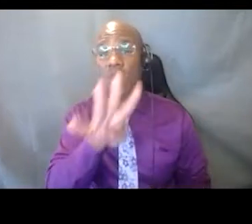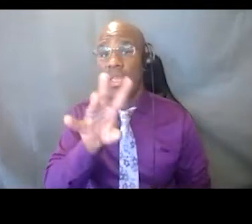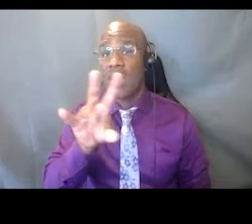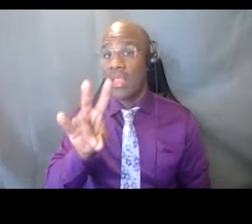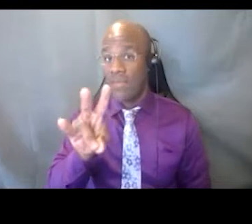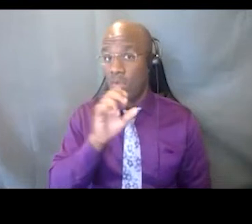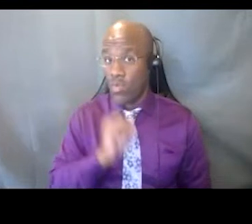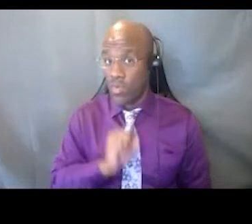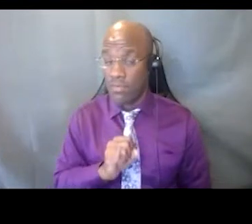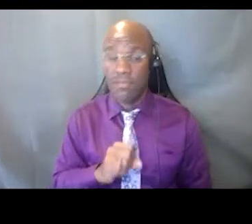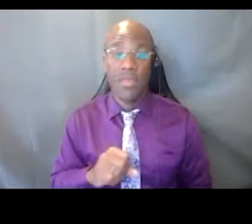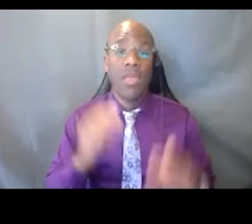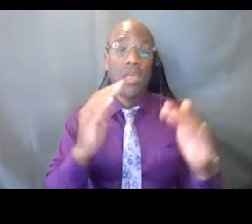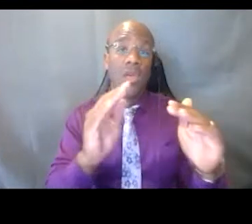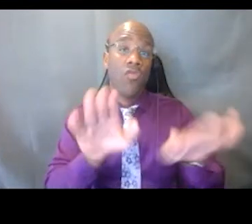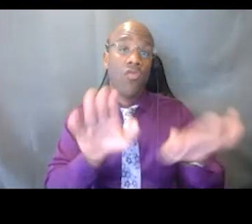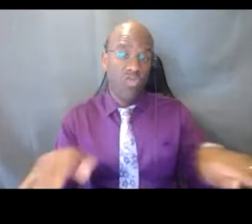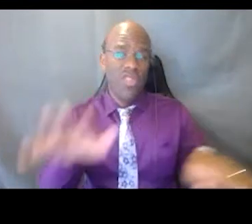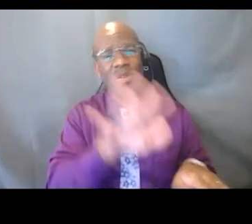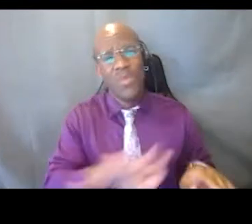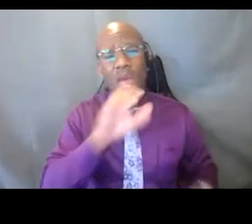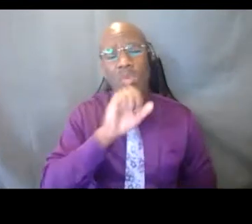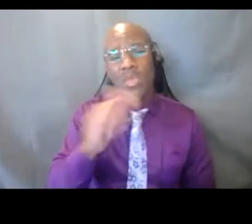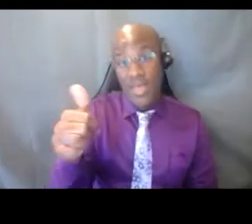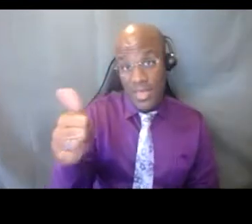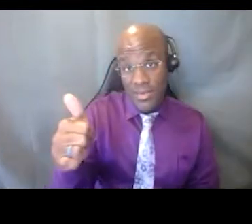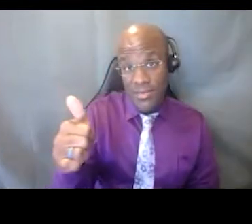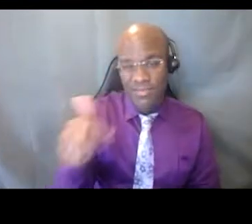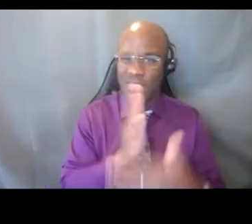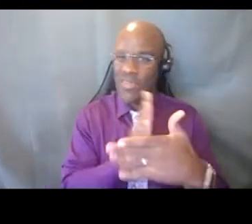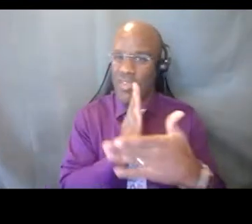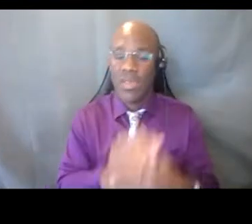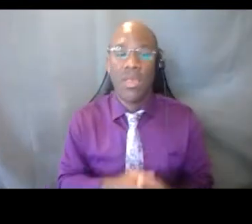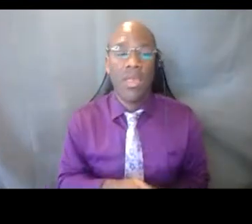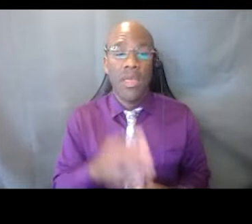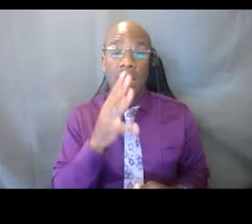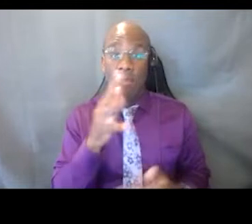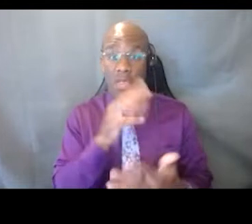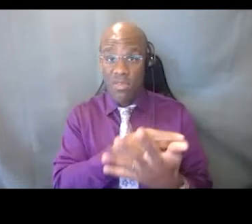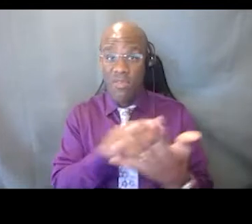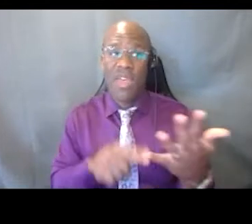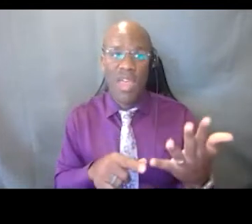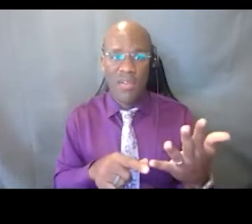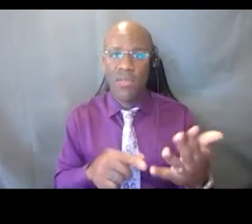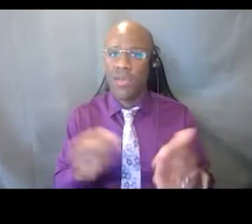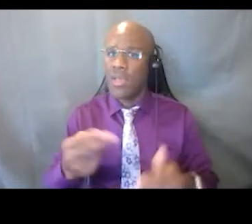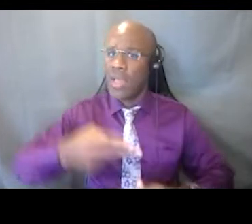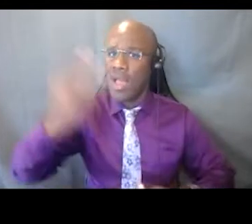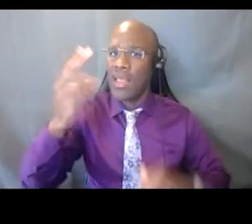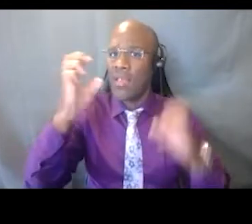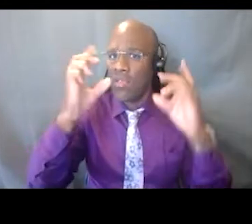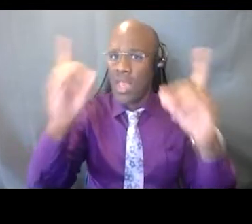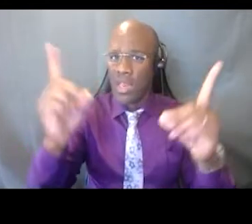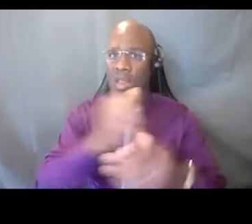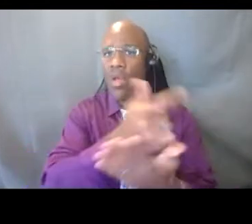years old. Children are about 10 years old. The mothers were highly educated in that all of them had at least